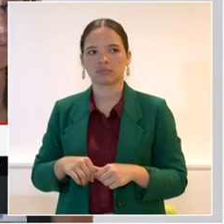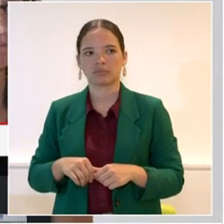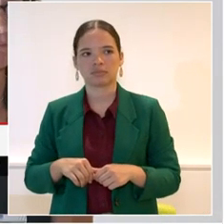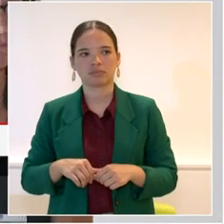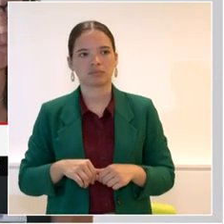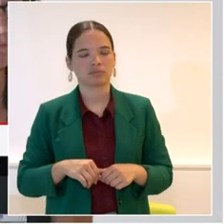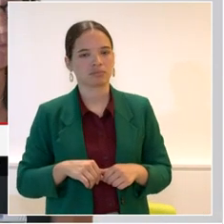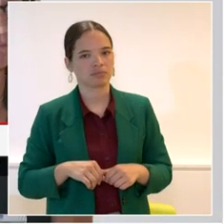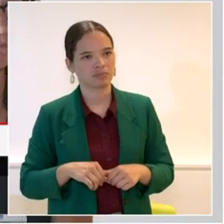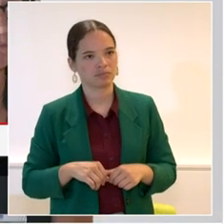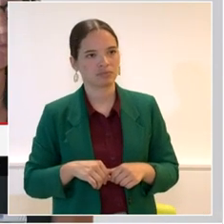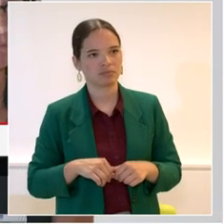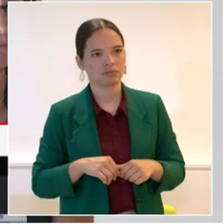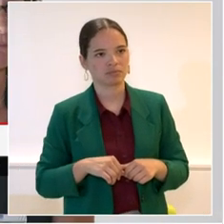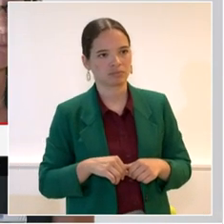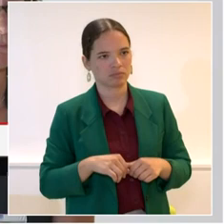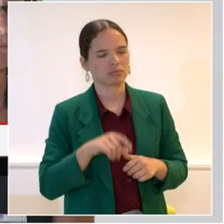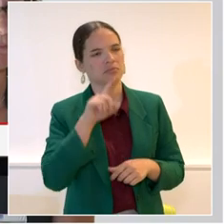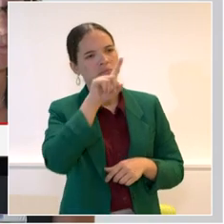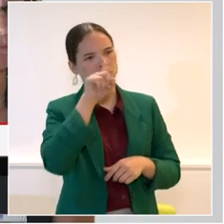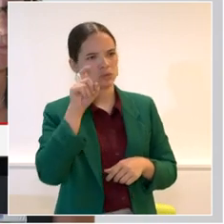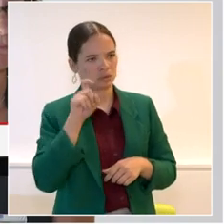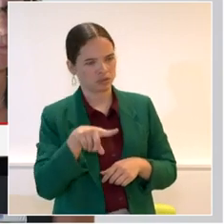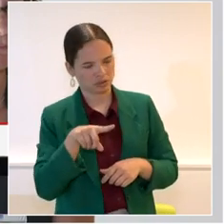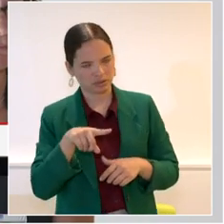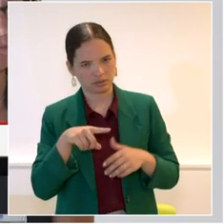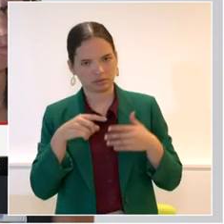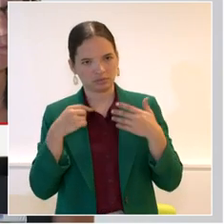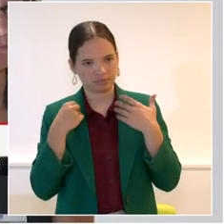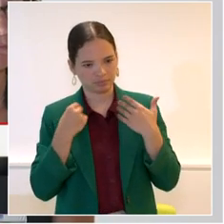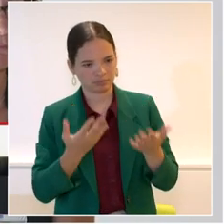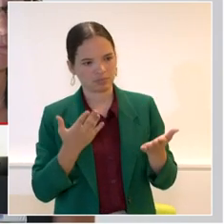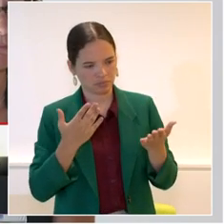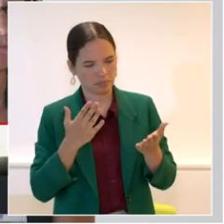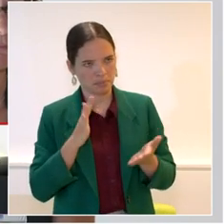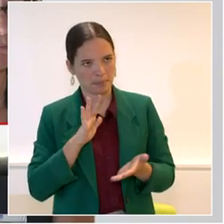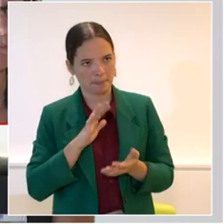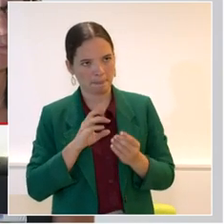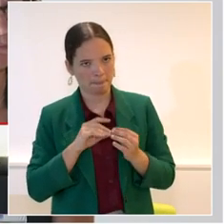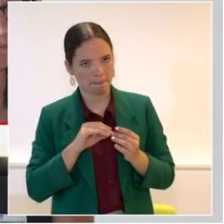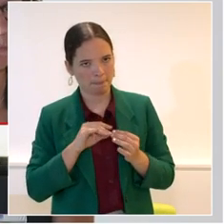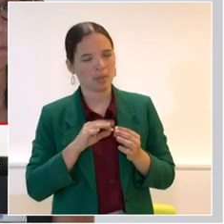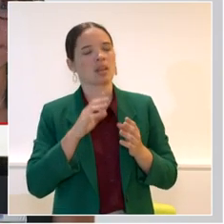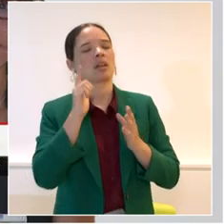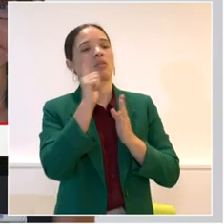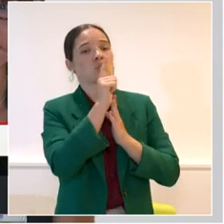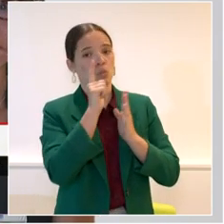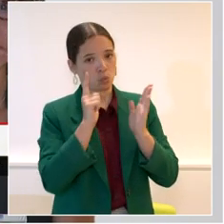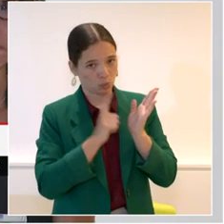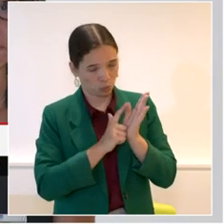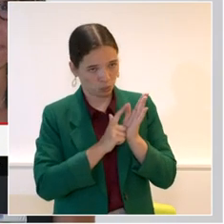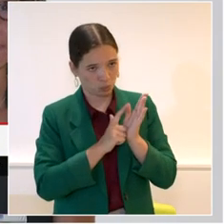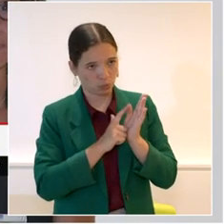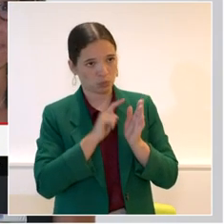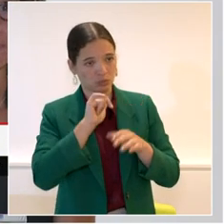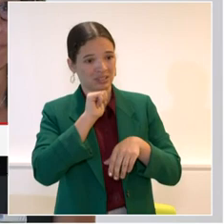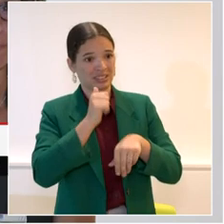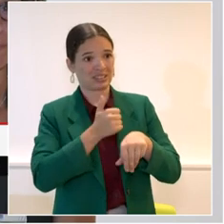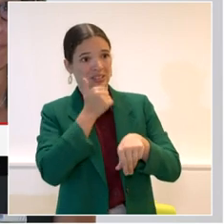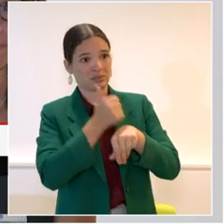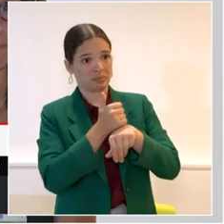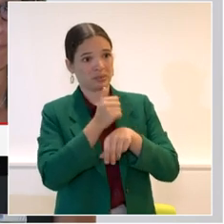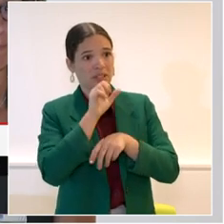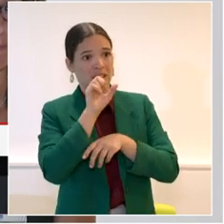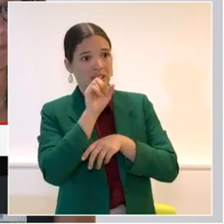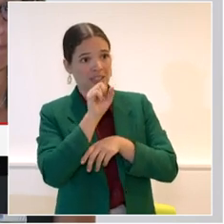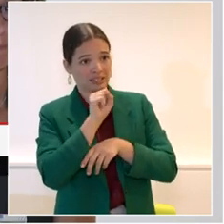If I could follow up on that line of questioning. So your legislation carves out the asylum seekers as, I